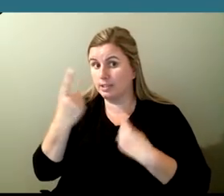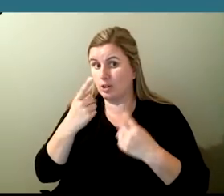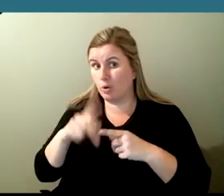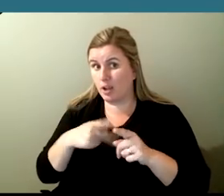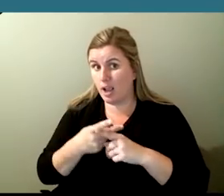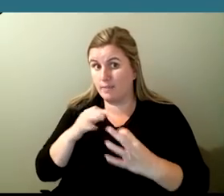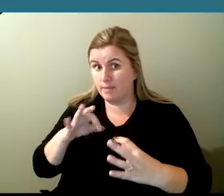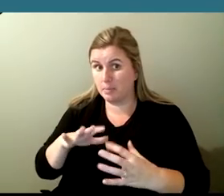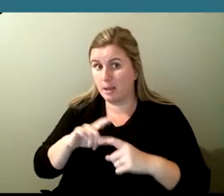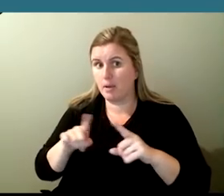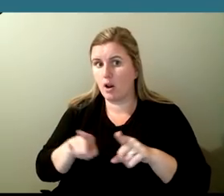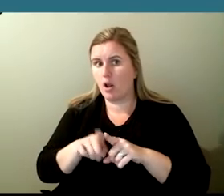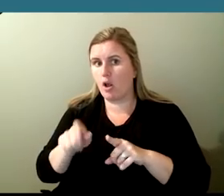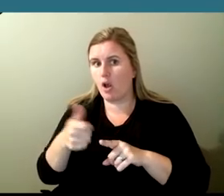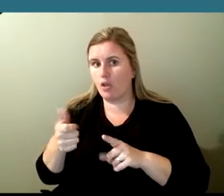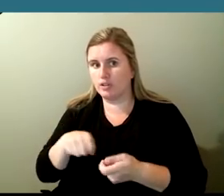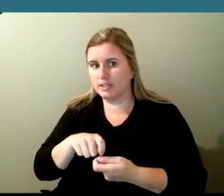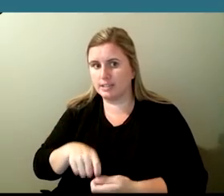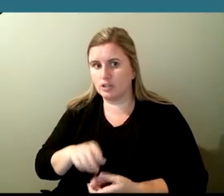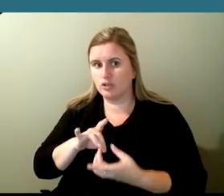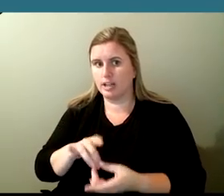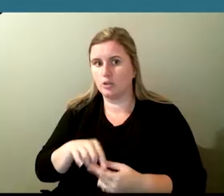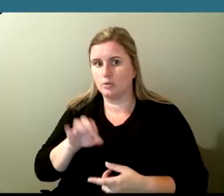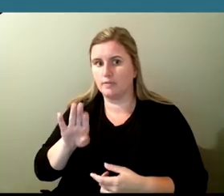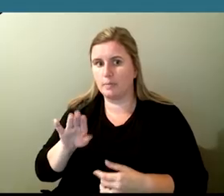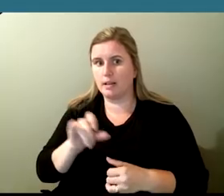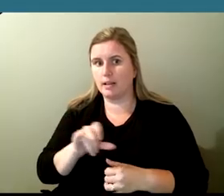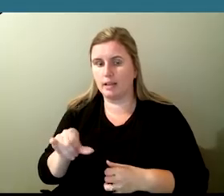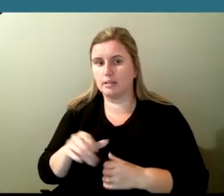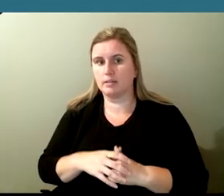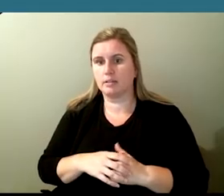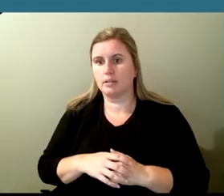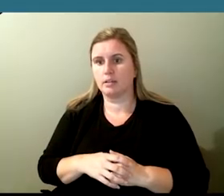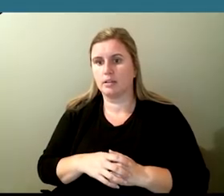feedback, but also other details related to feedback, such as